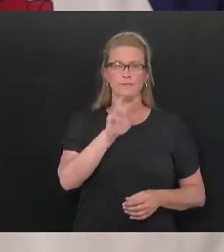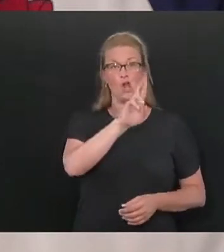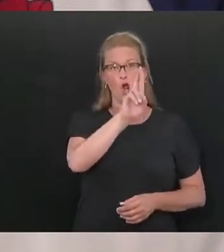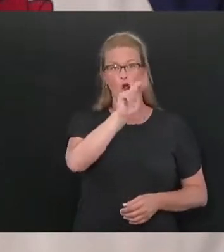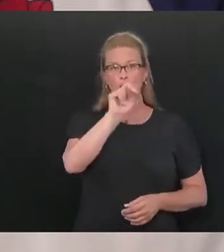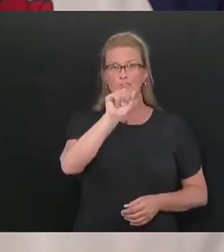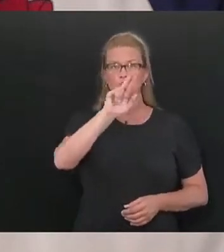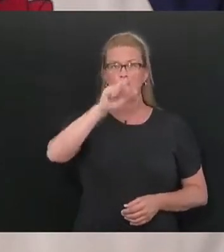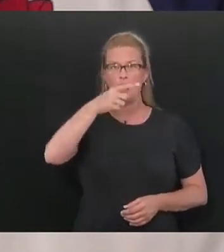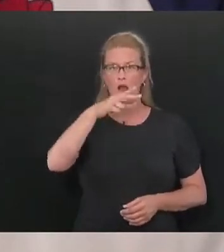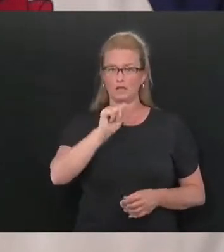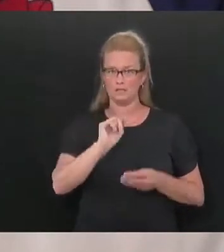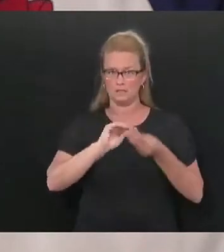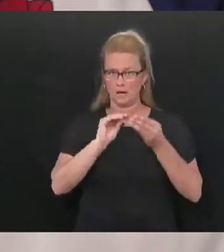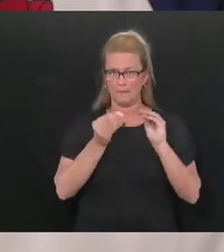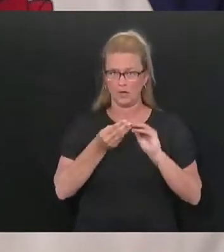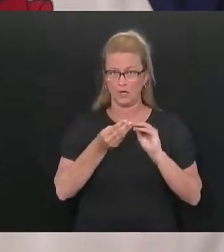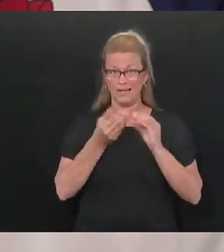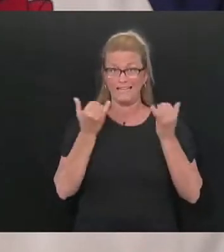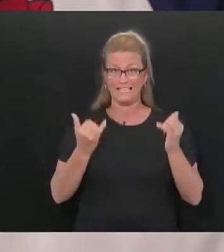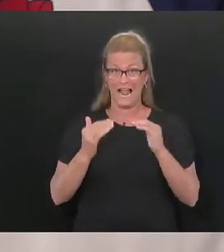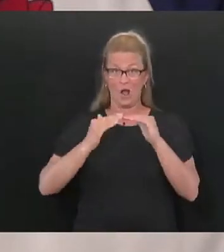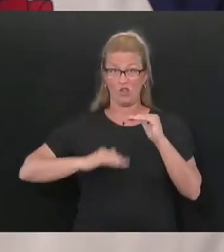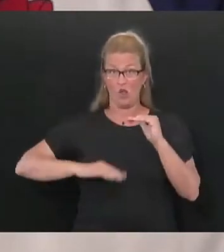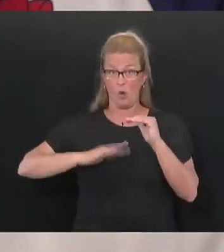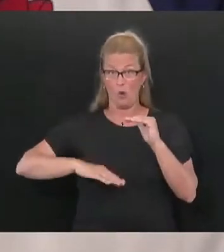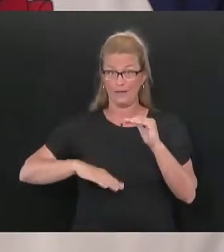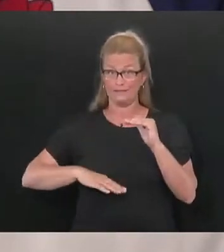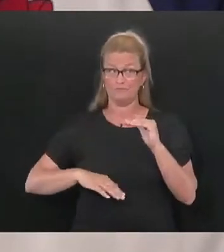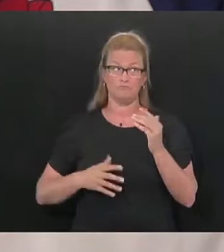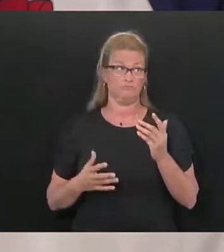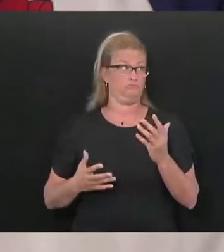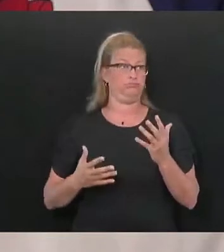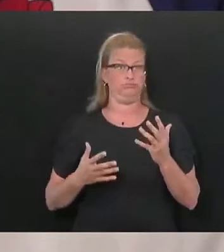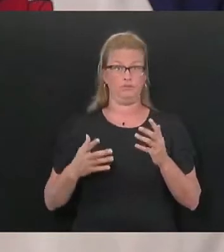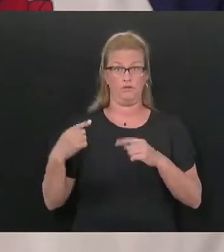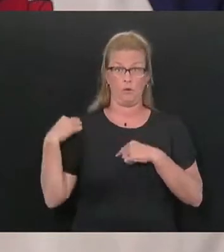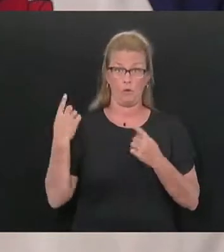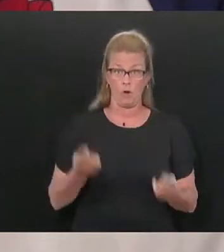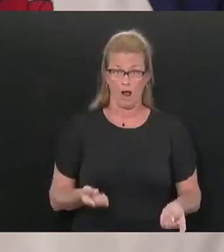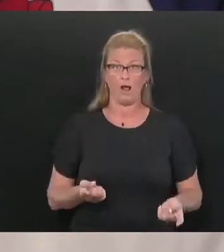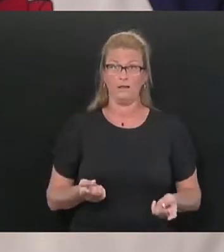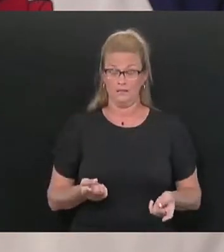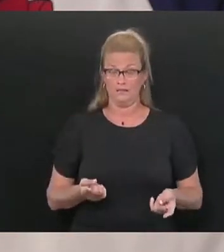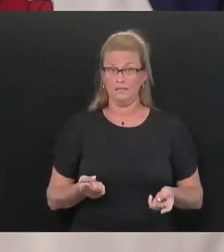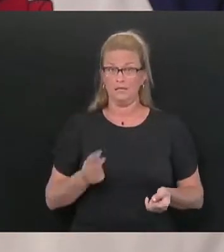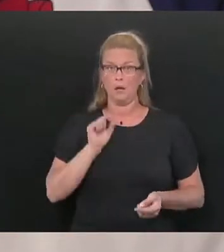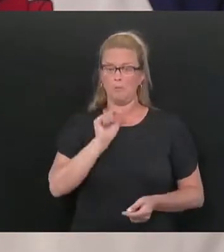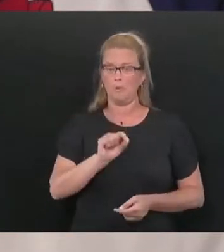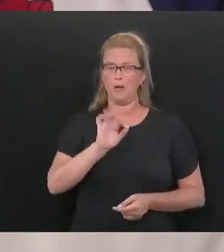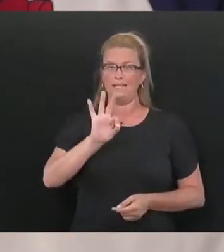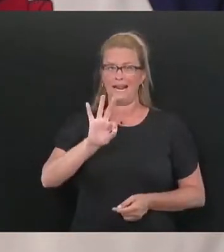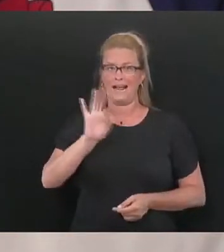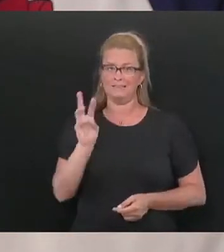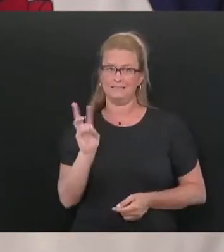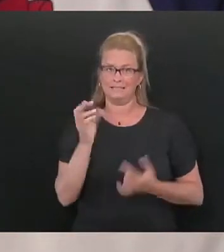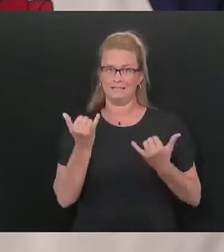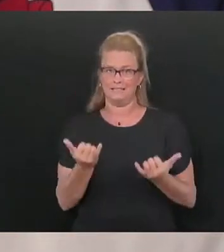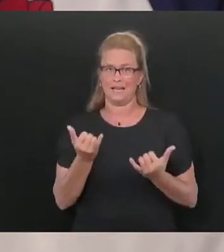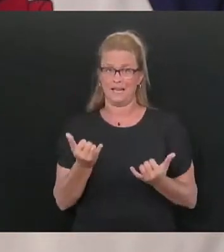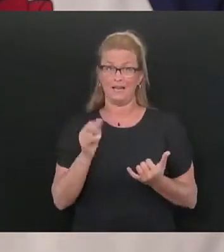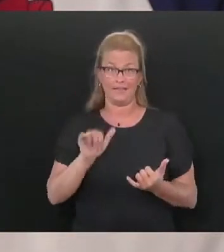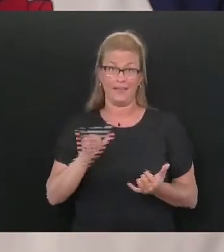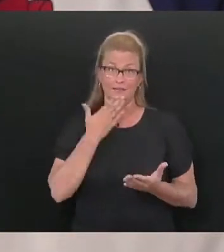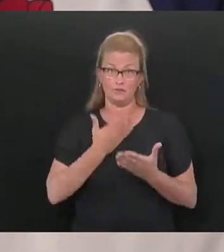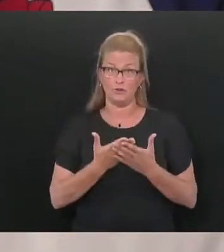R naught level is the lowest that it's been in a long time, and it's at 0.96 today, and that's really